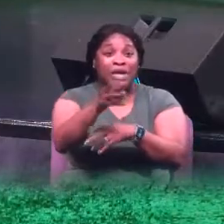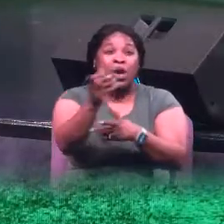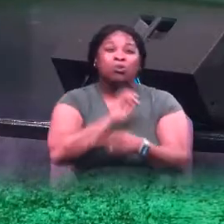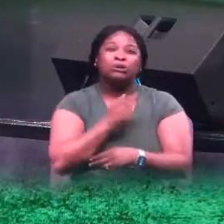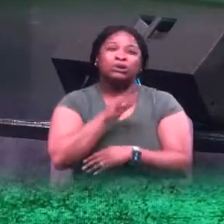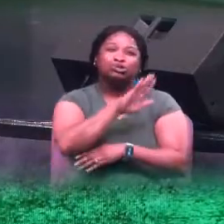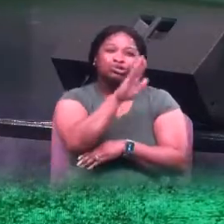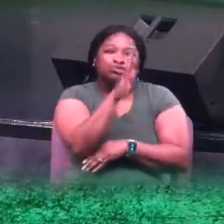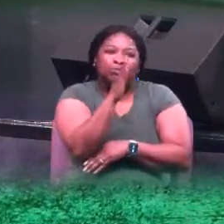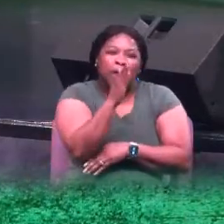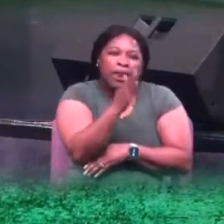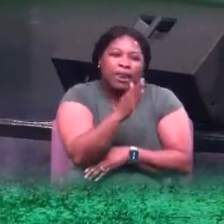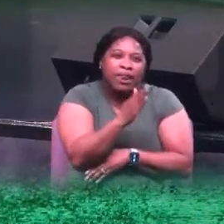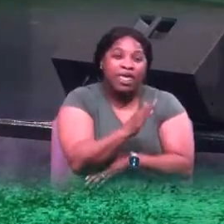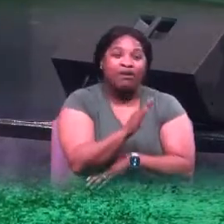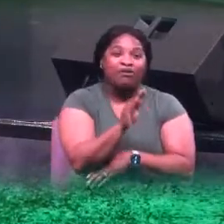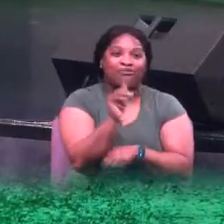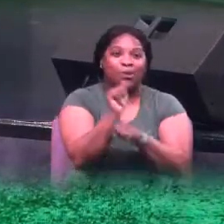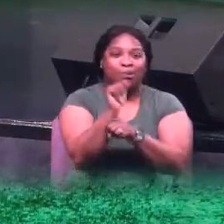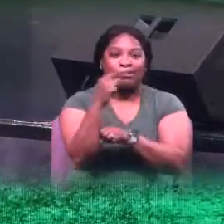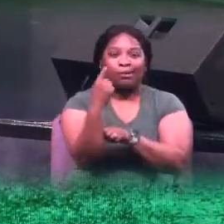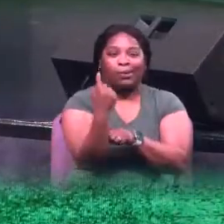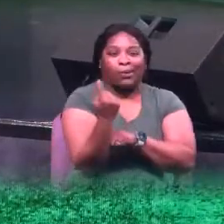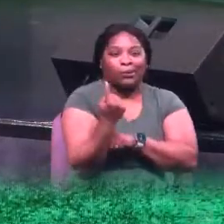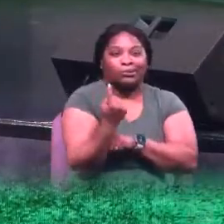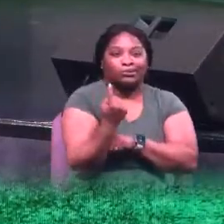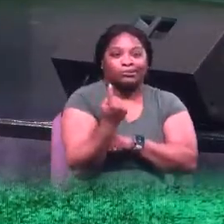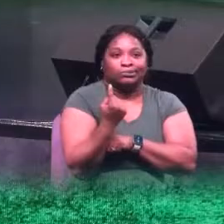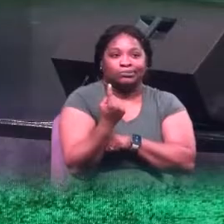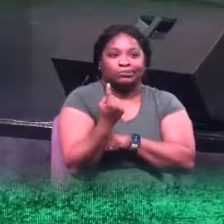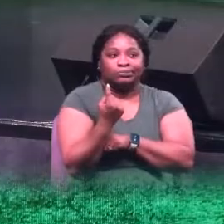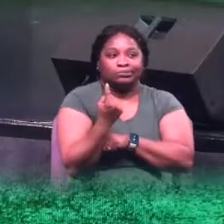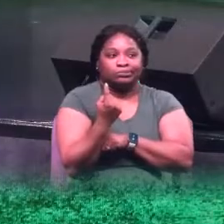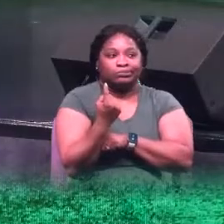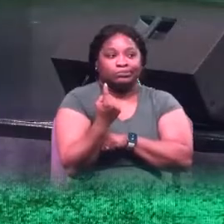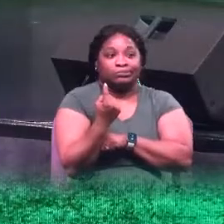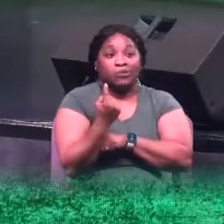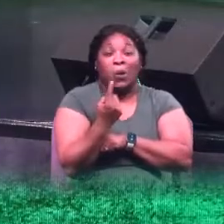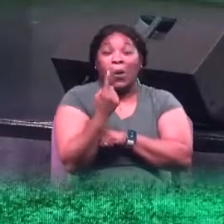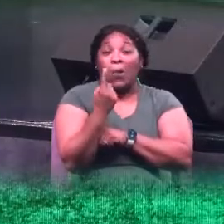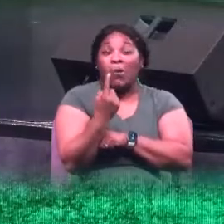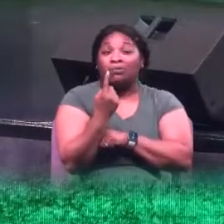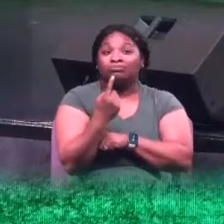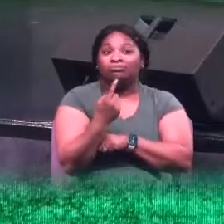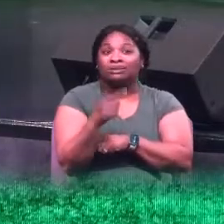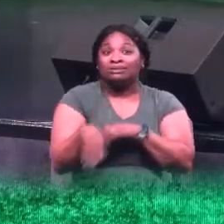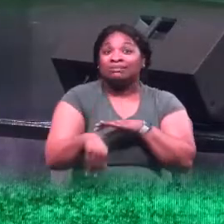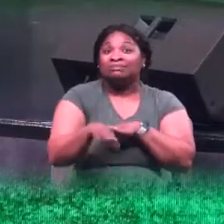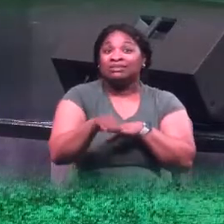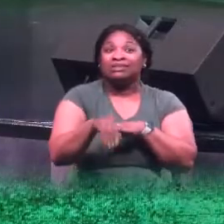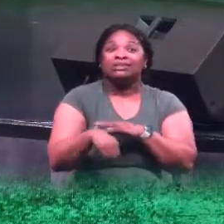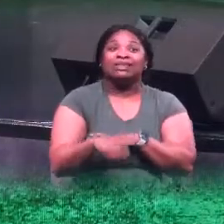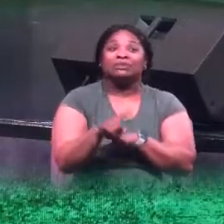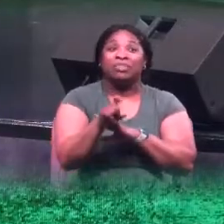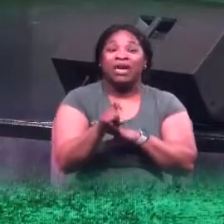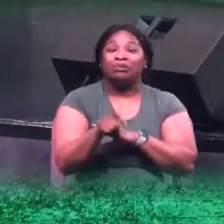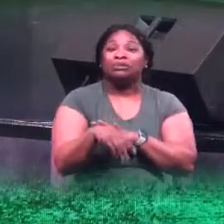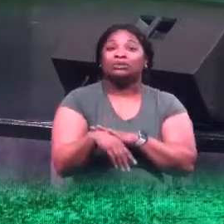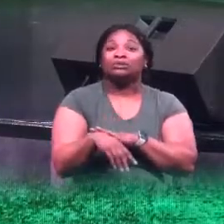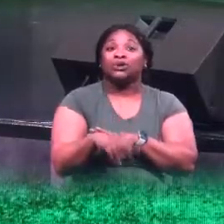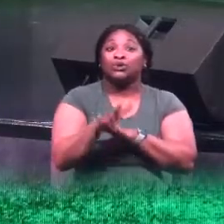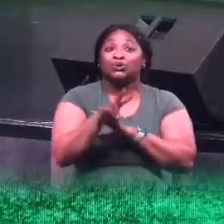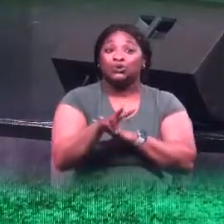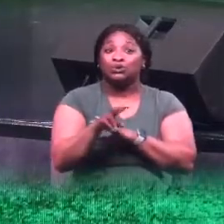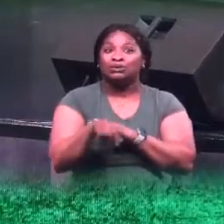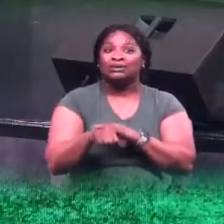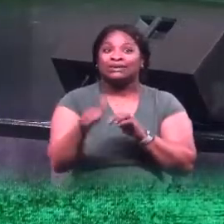to never go it. One can chase 1,000, but two can chase 10,000. Where two or three are gathered,